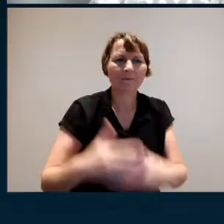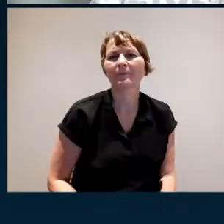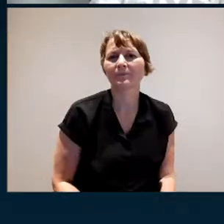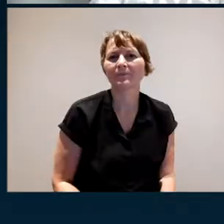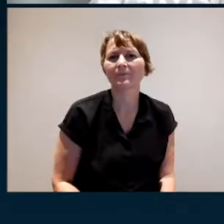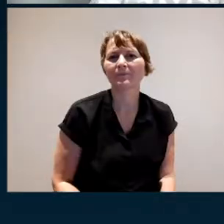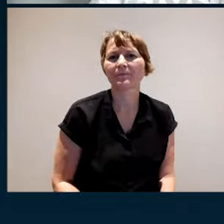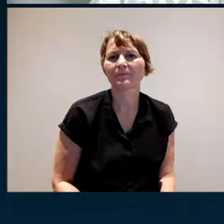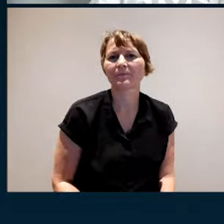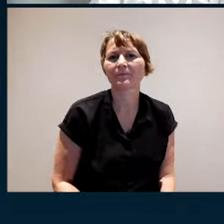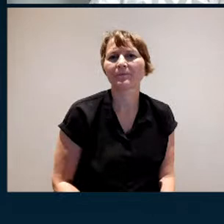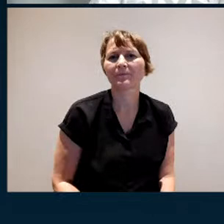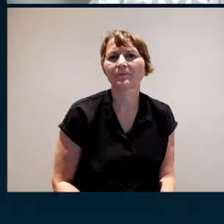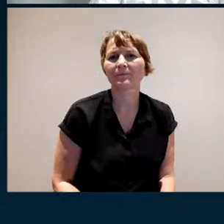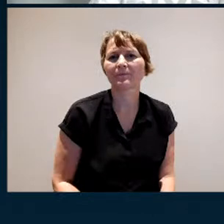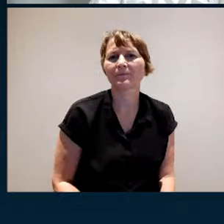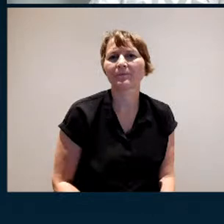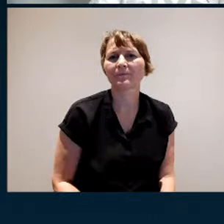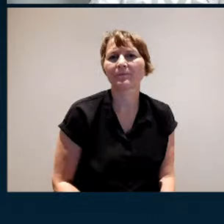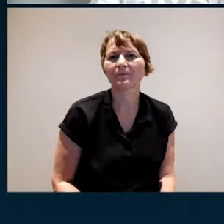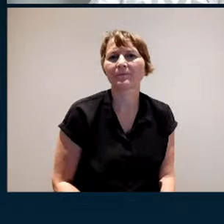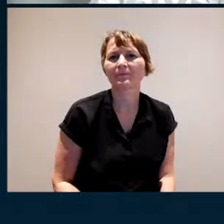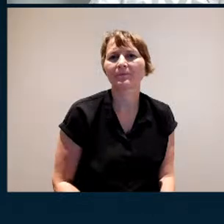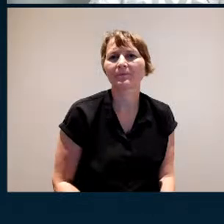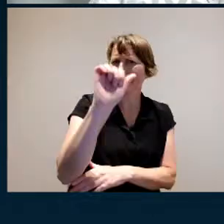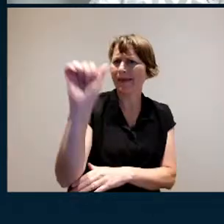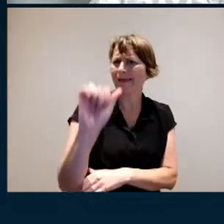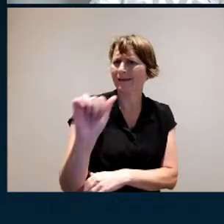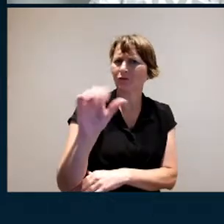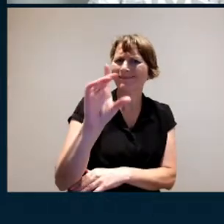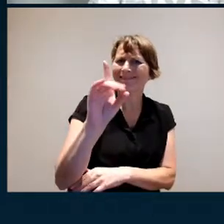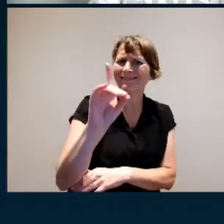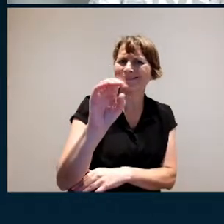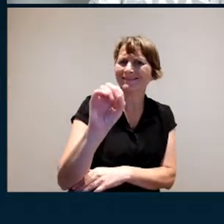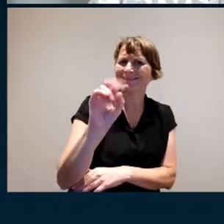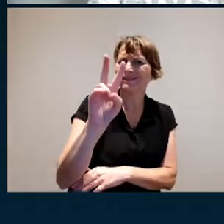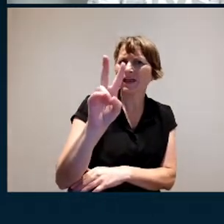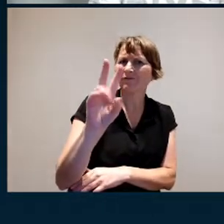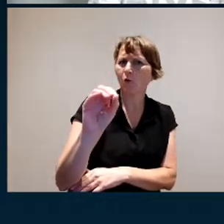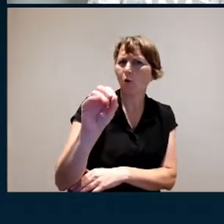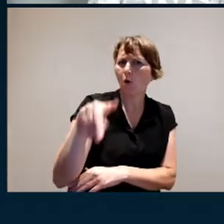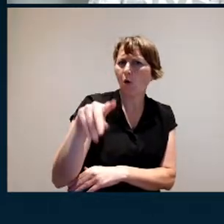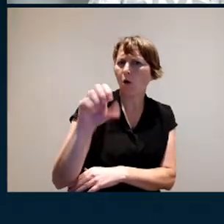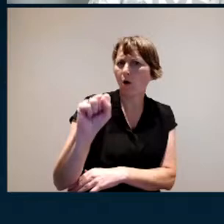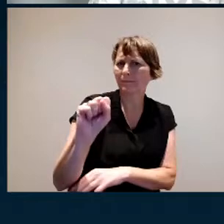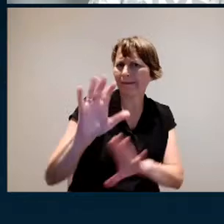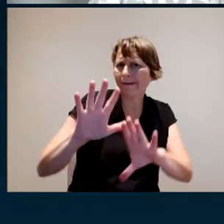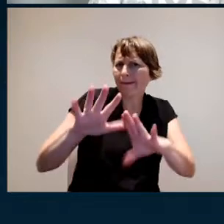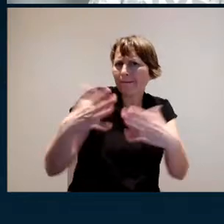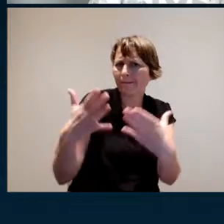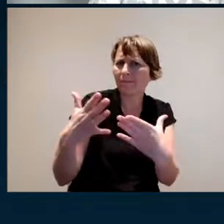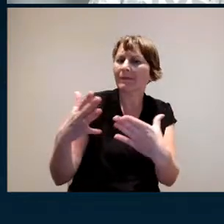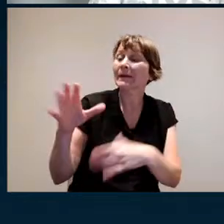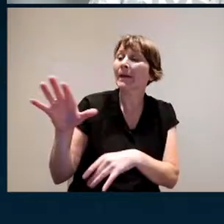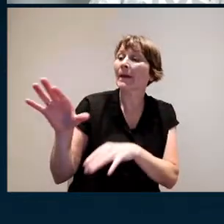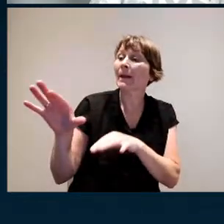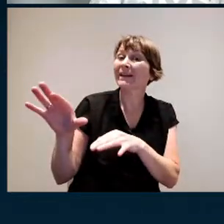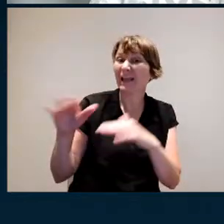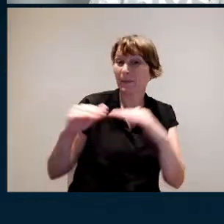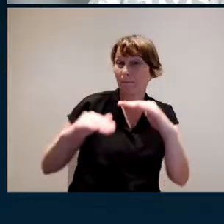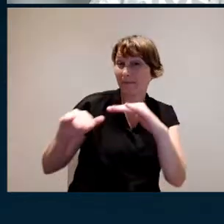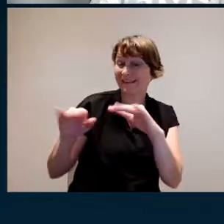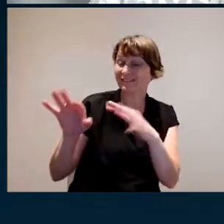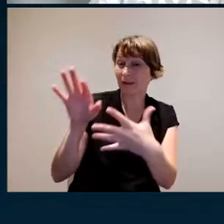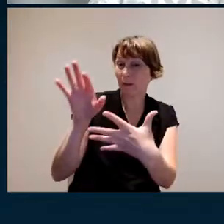give the functional value for these functions, which it is trying to deliver. And then with Azure DevOps, we are going to build